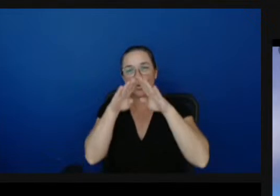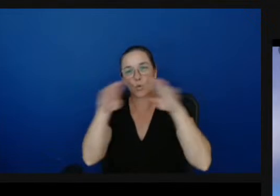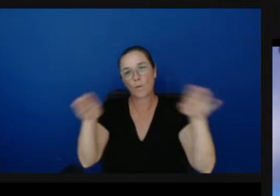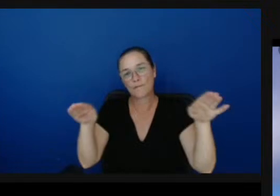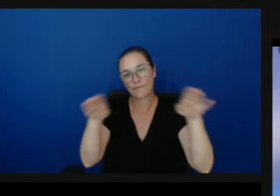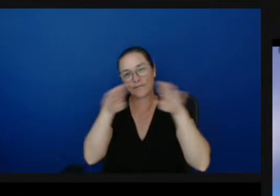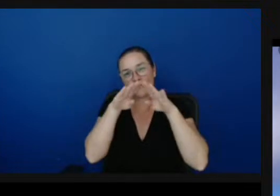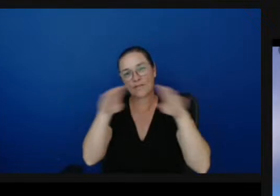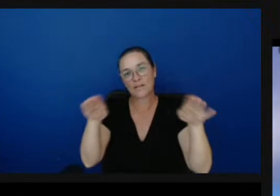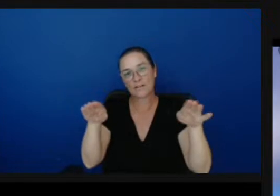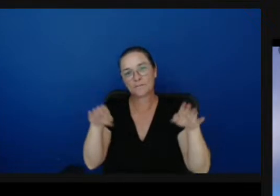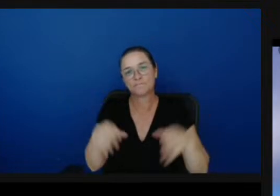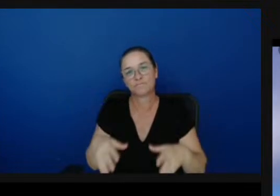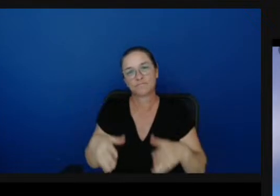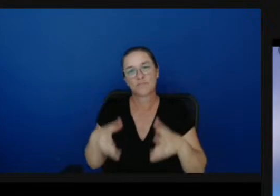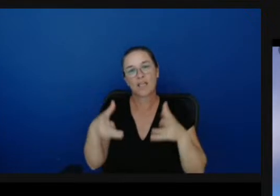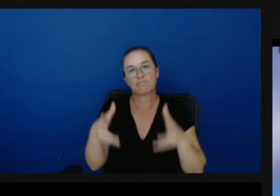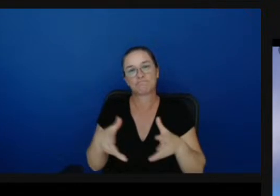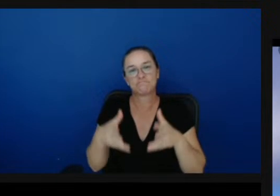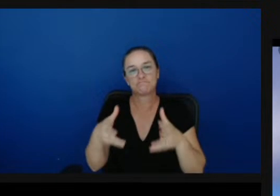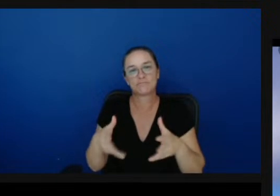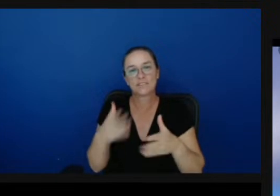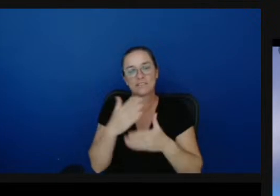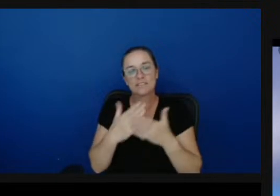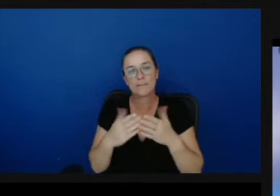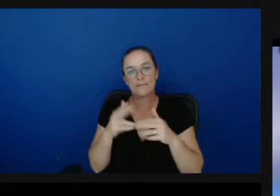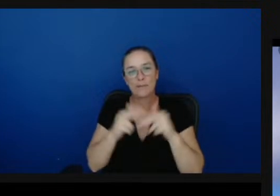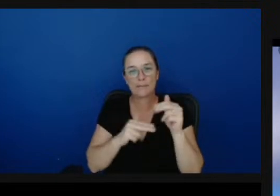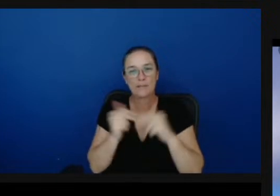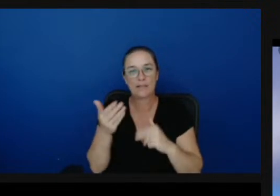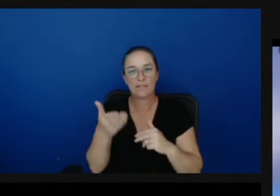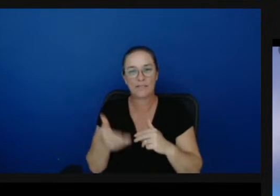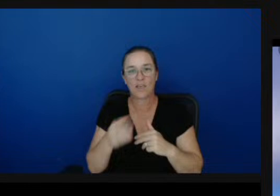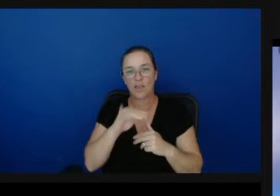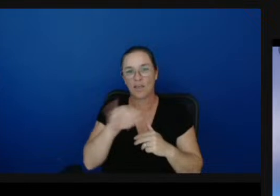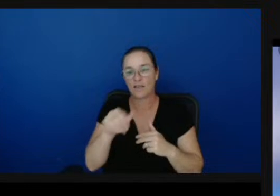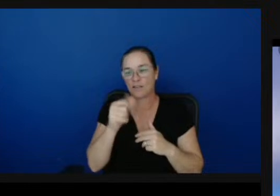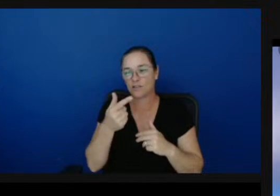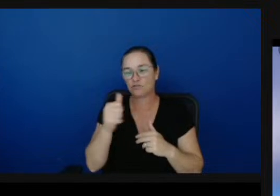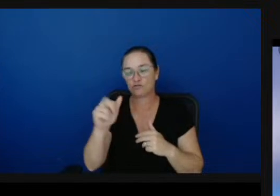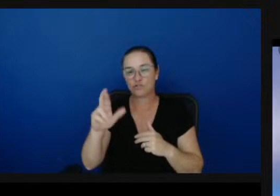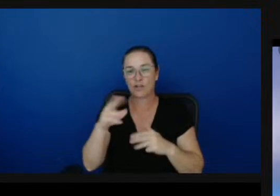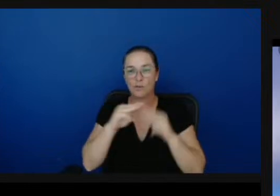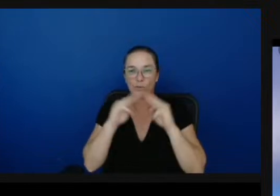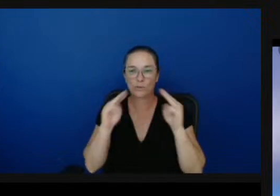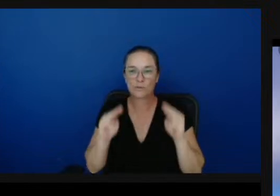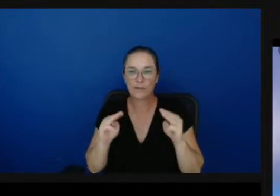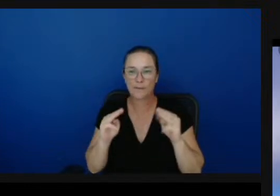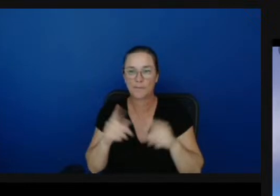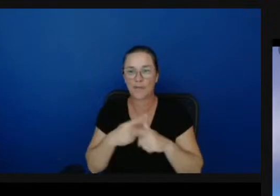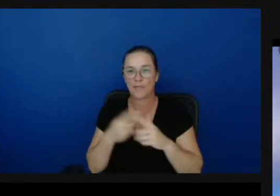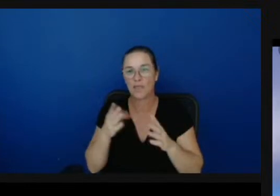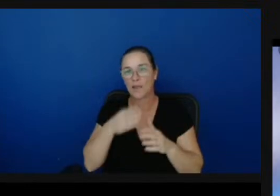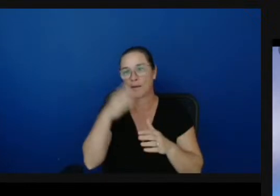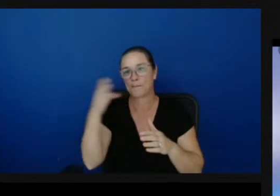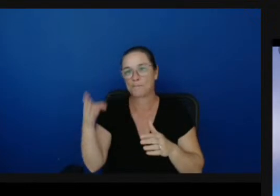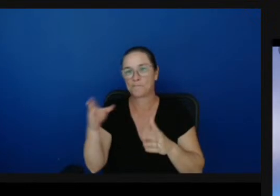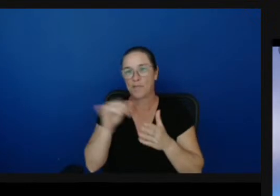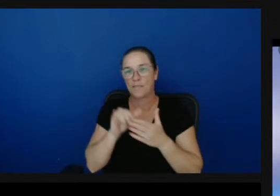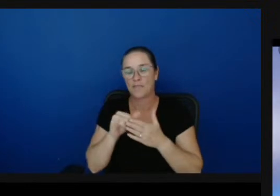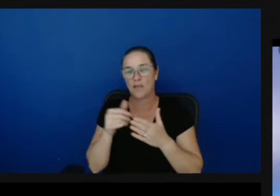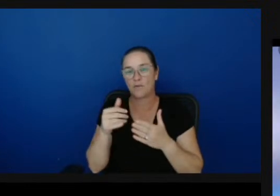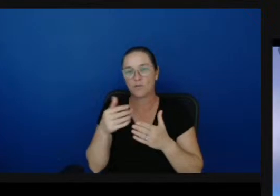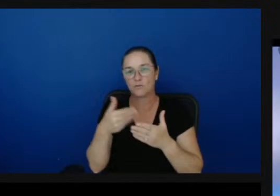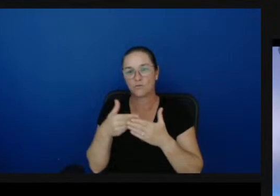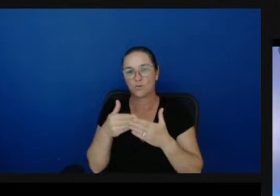the remains of the shell of some of the building here, the Jagger Museum. This might have been the area near that park